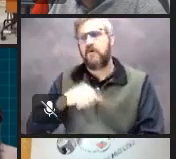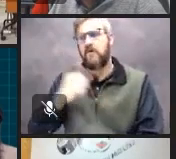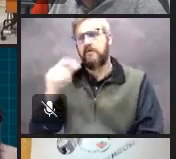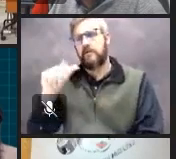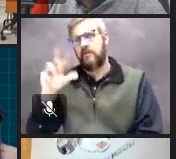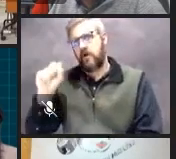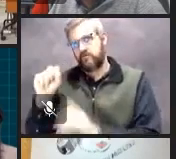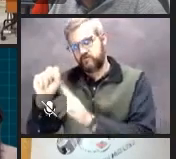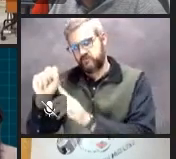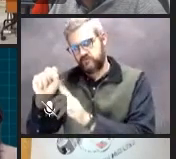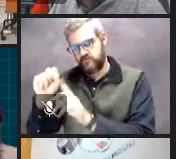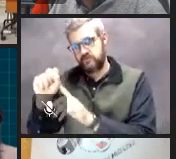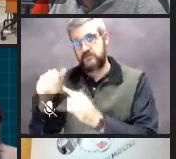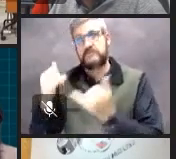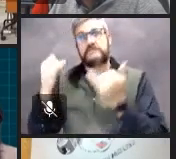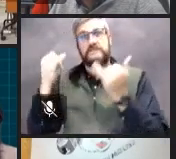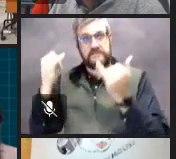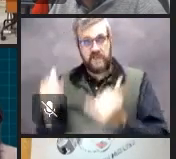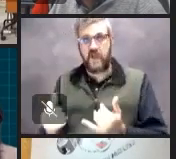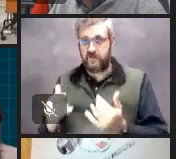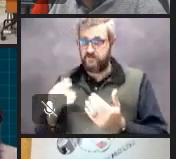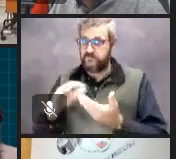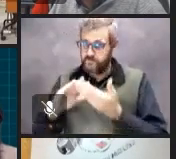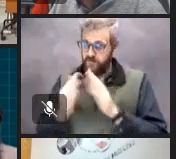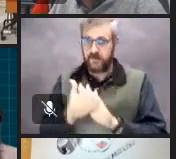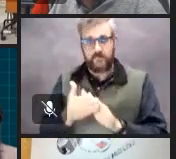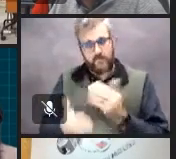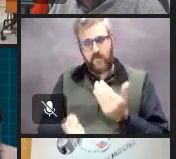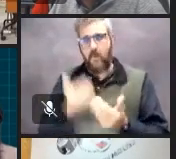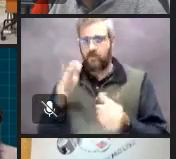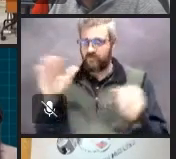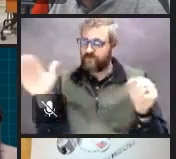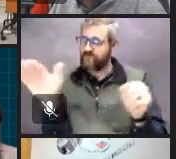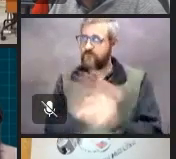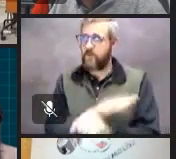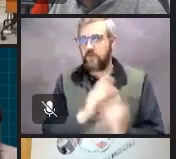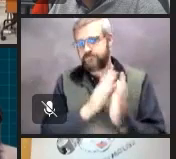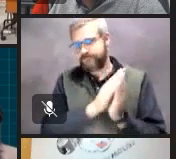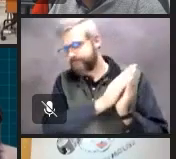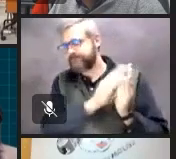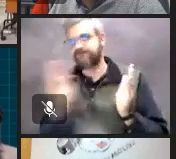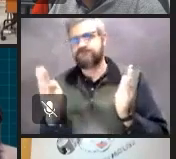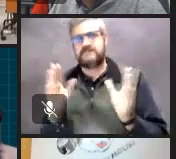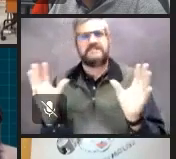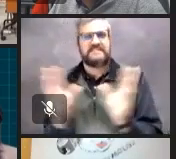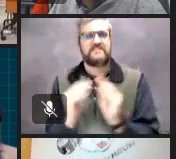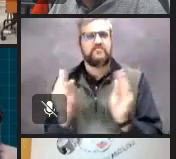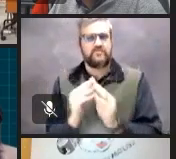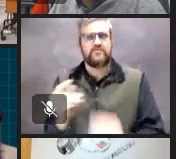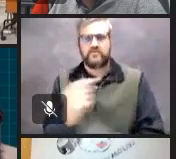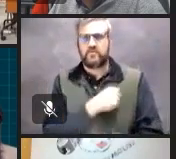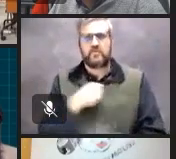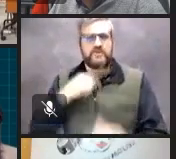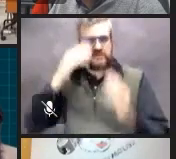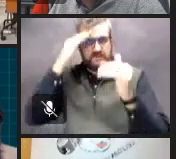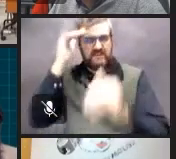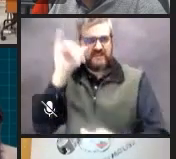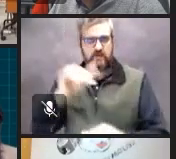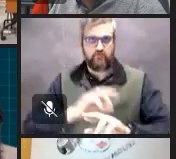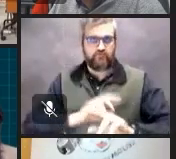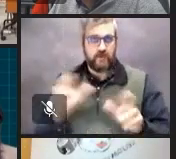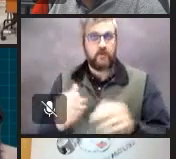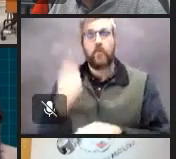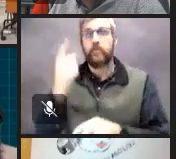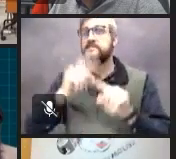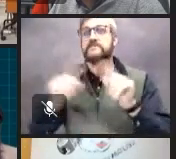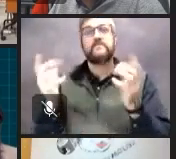have turned into nearly full-blown legislative sessions. So that's what we're expecting and gearing up for. One difference is